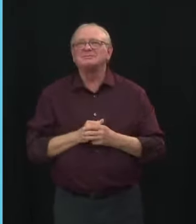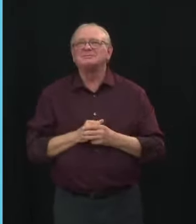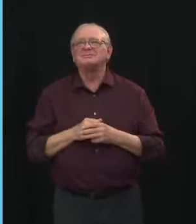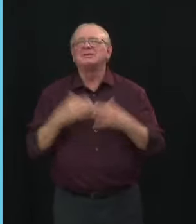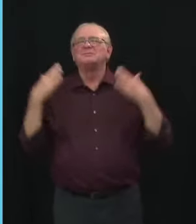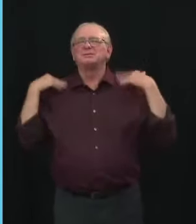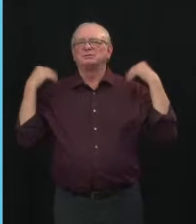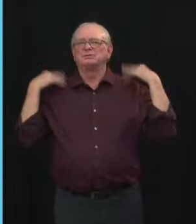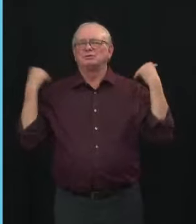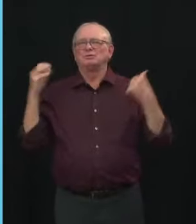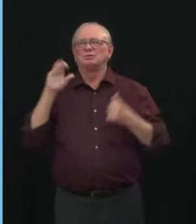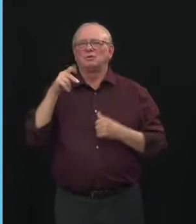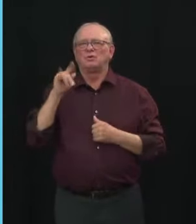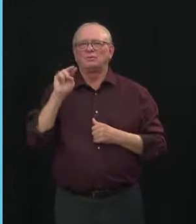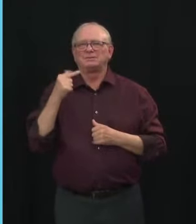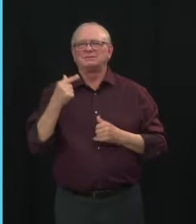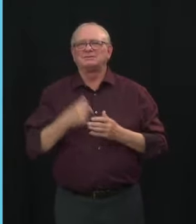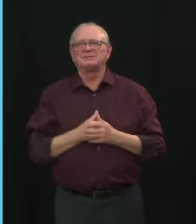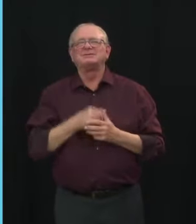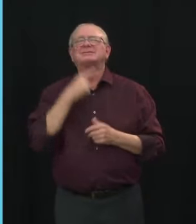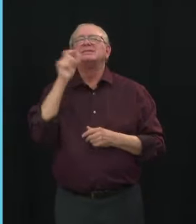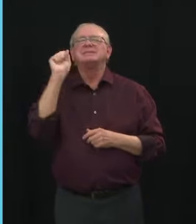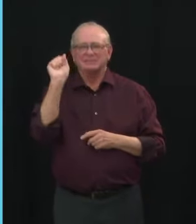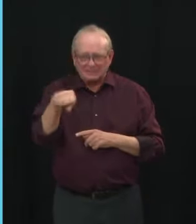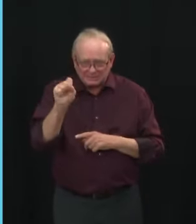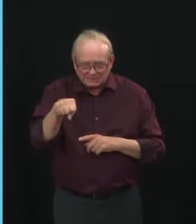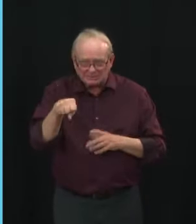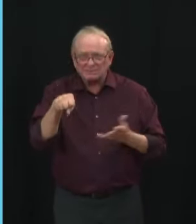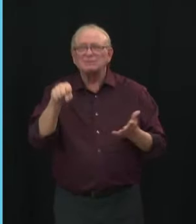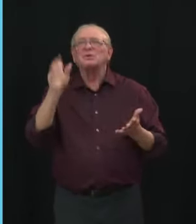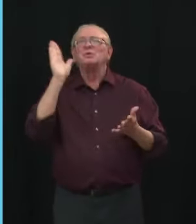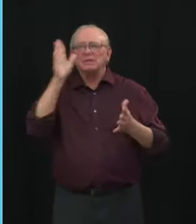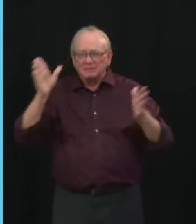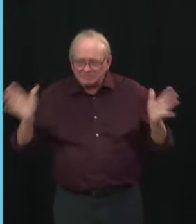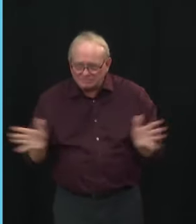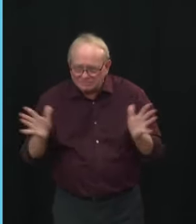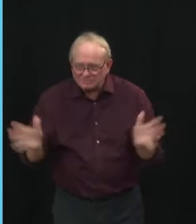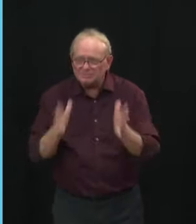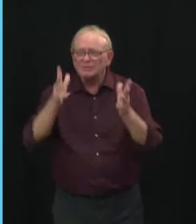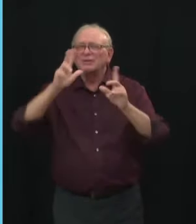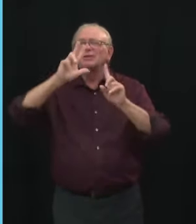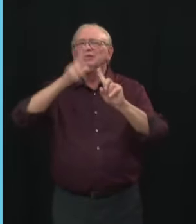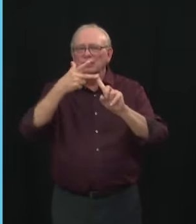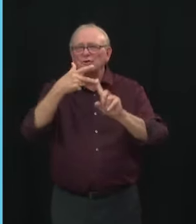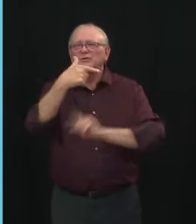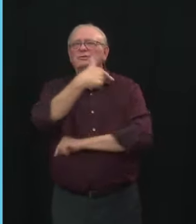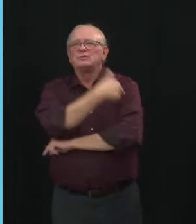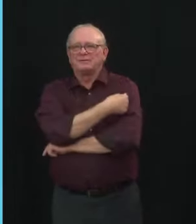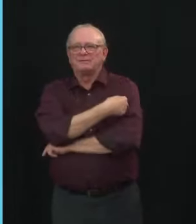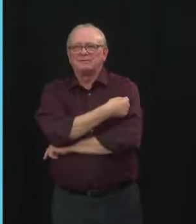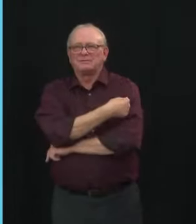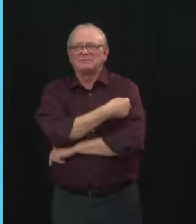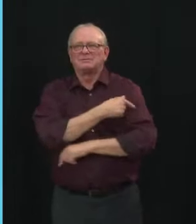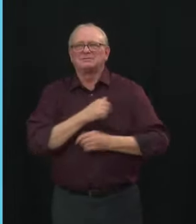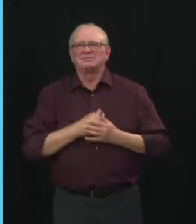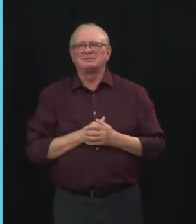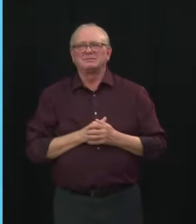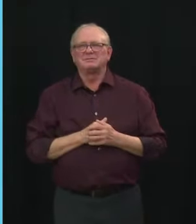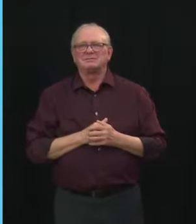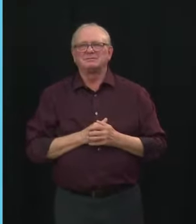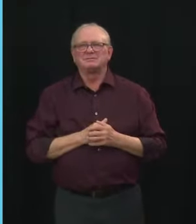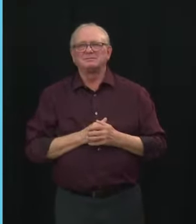Hinshaw might be able to comment on this more, but one of the issues that we're also dealing with is that there's a large proportion